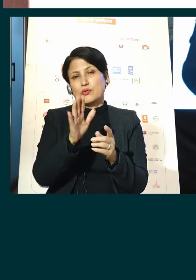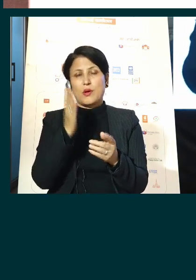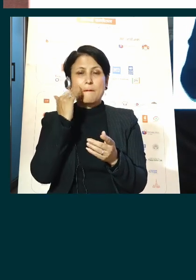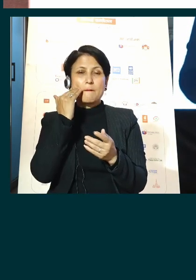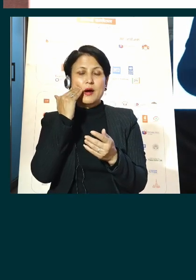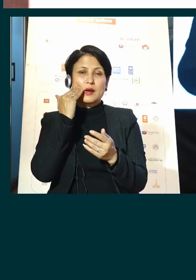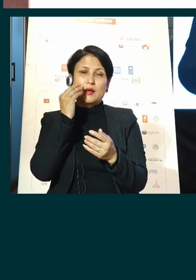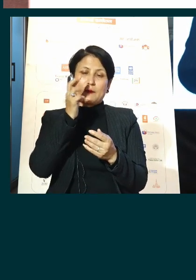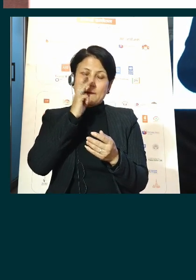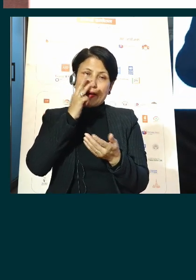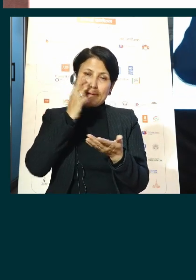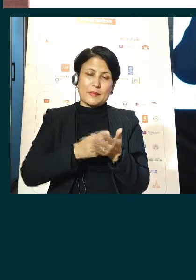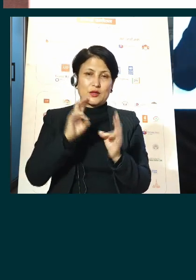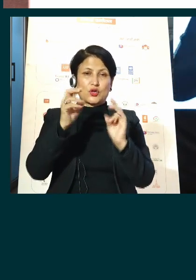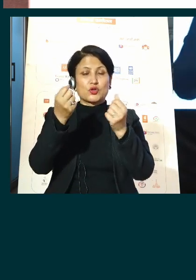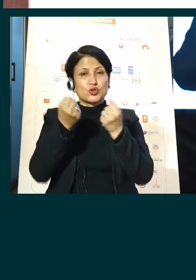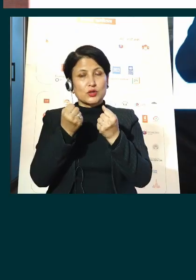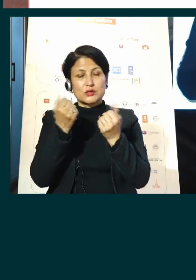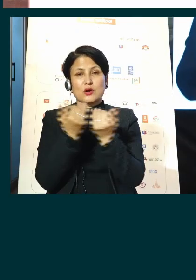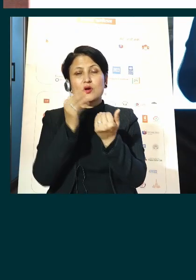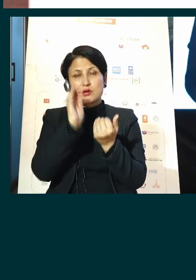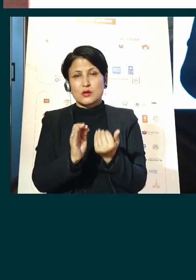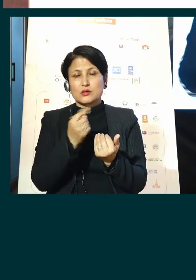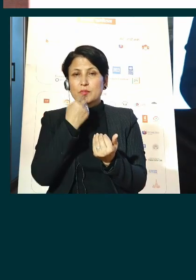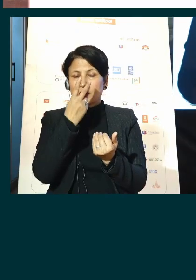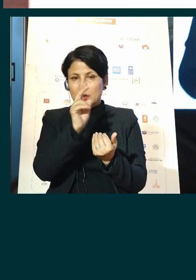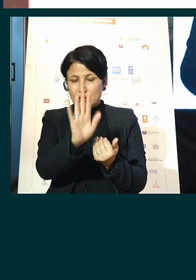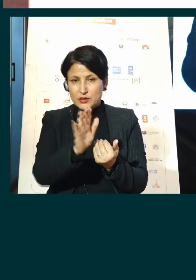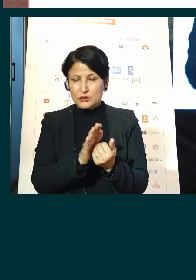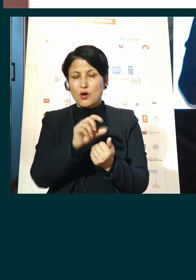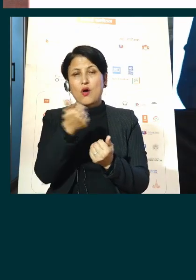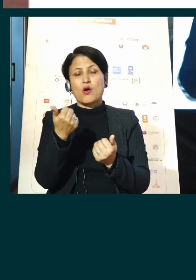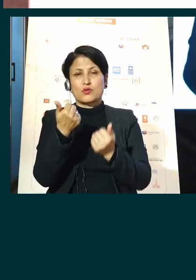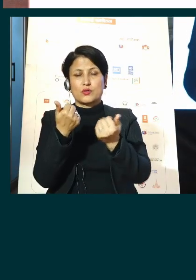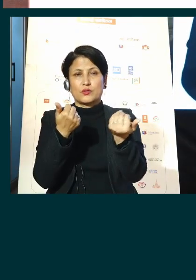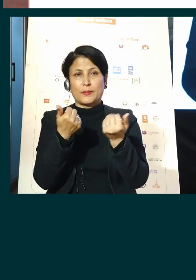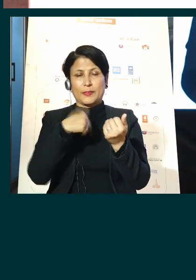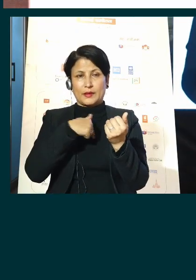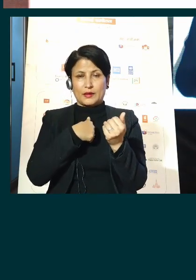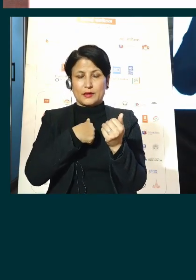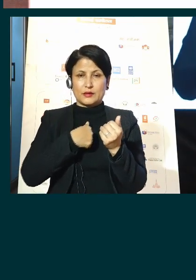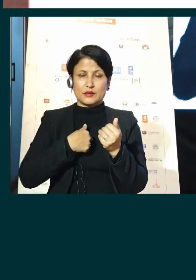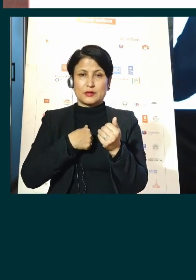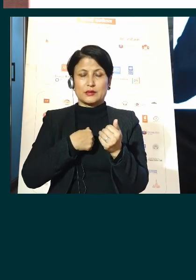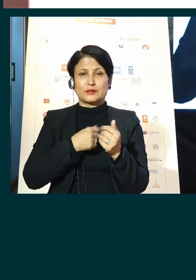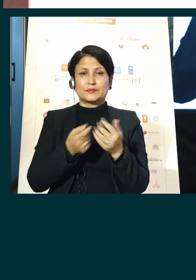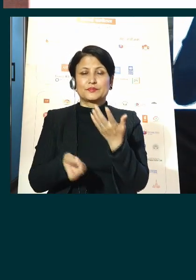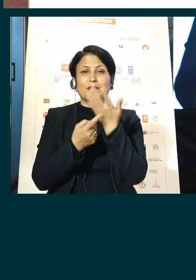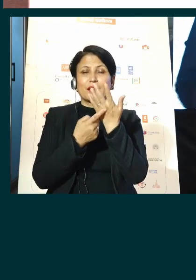that partner directly with religious leaders and traditional healers. And some of those interventions have seen great success, and some of them